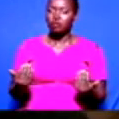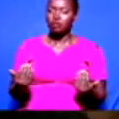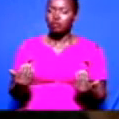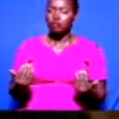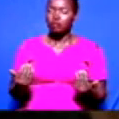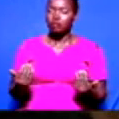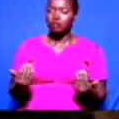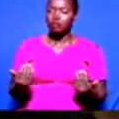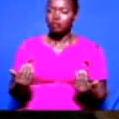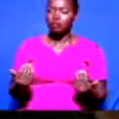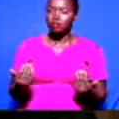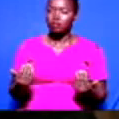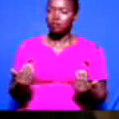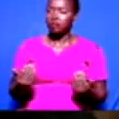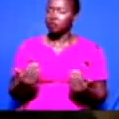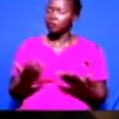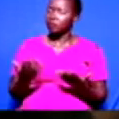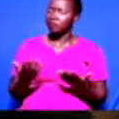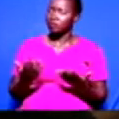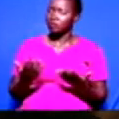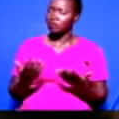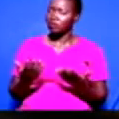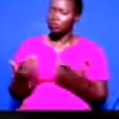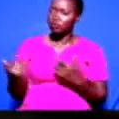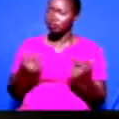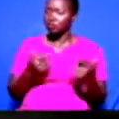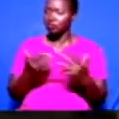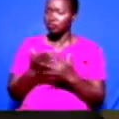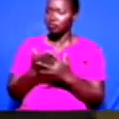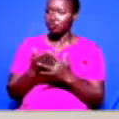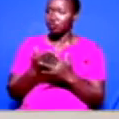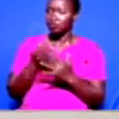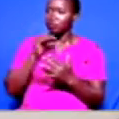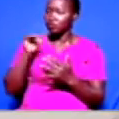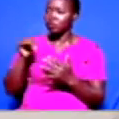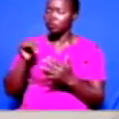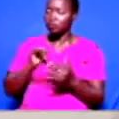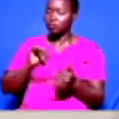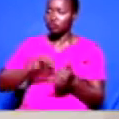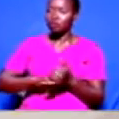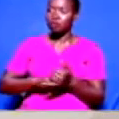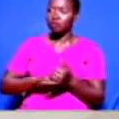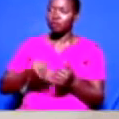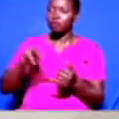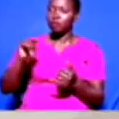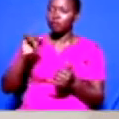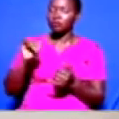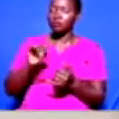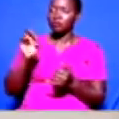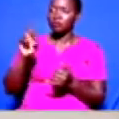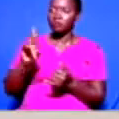this qualities create tremendous turmoil between him and his wife, Njeri. This is how you're telling it.